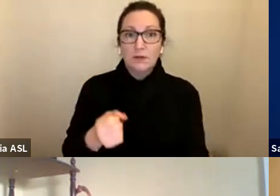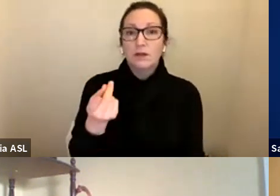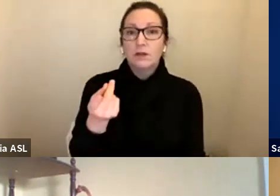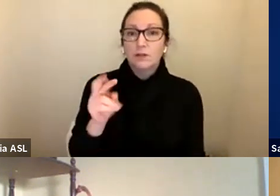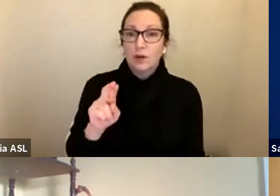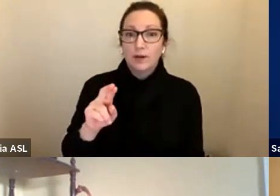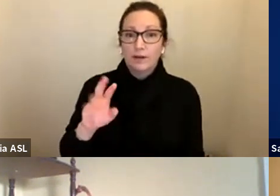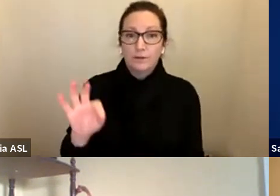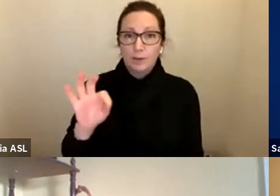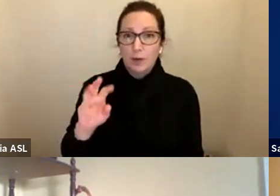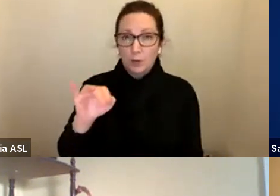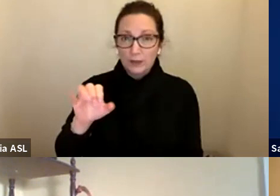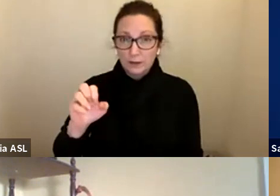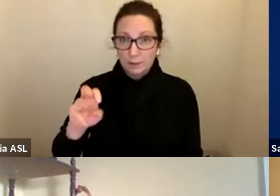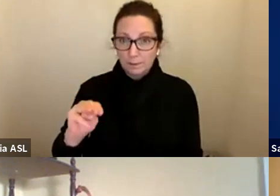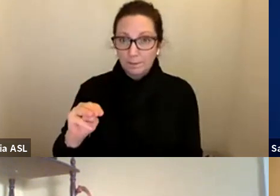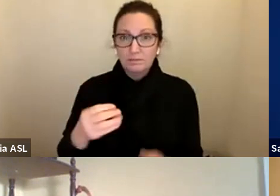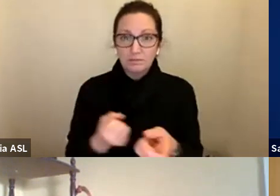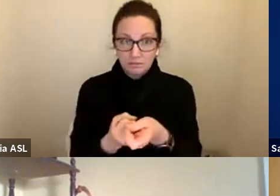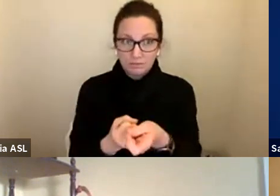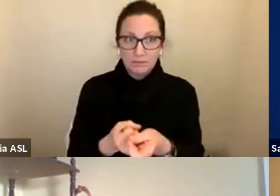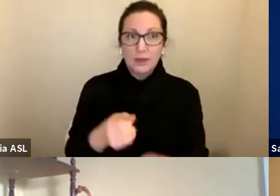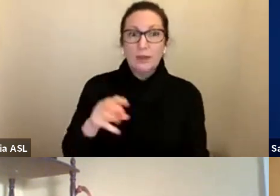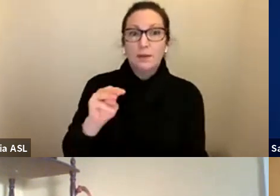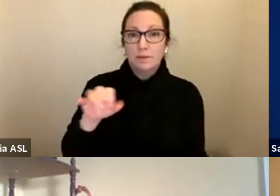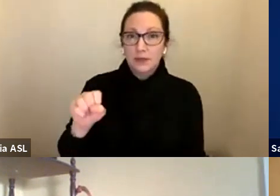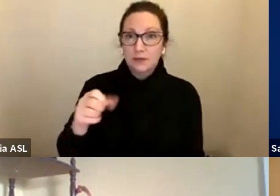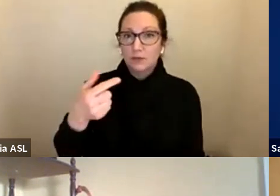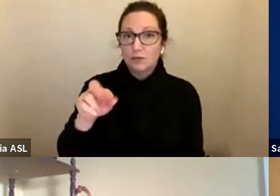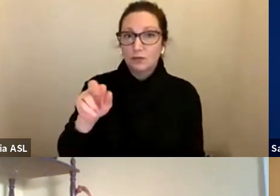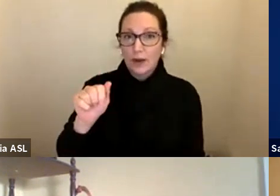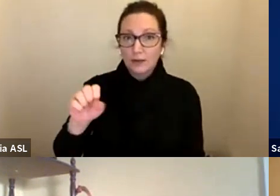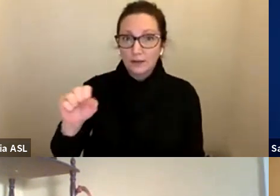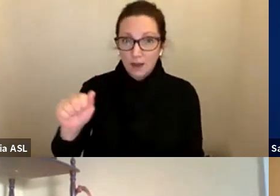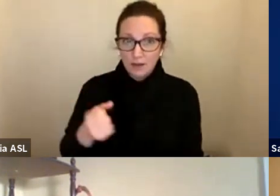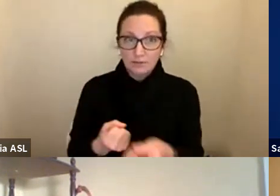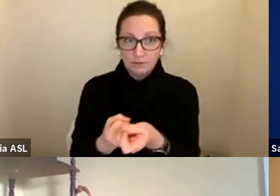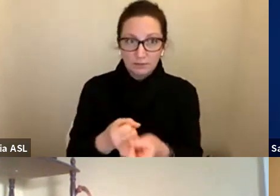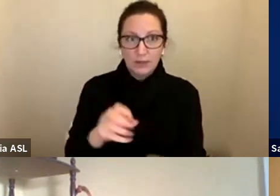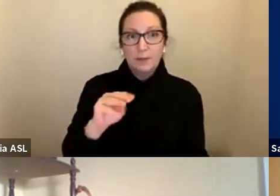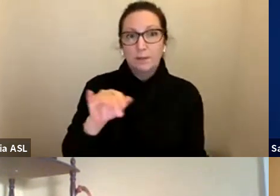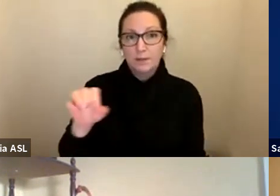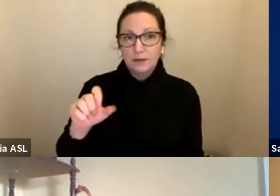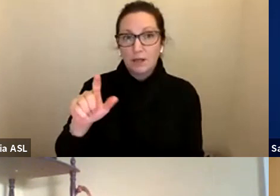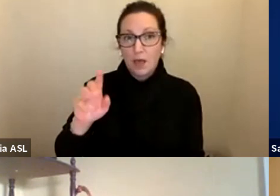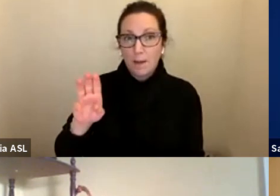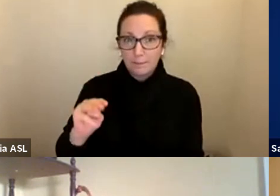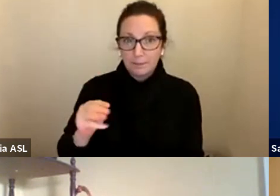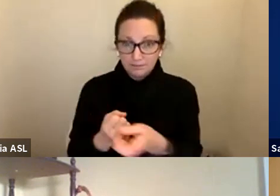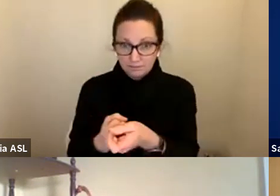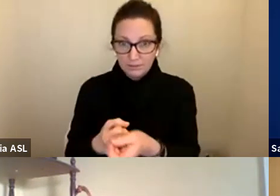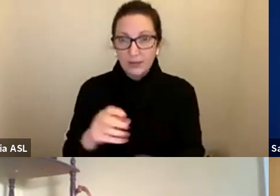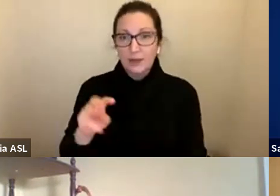Yay. Ms. Grassa? Yay. Ms. Lam? Yay. Ms. Nagasawa?